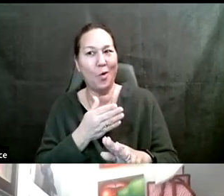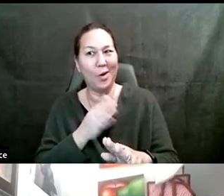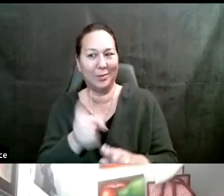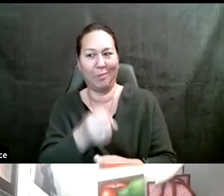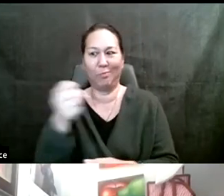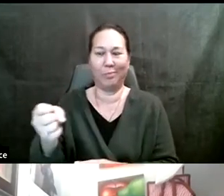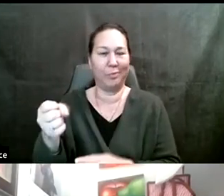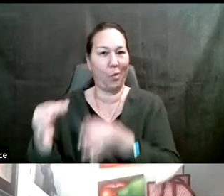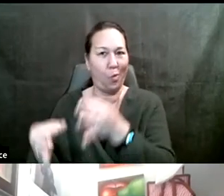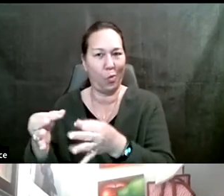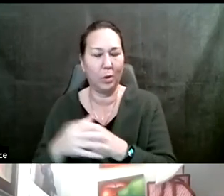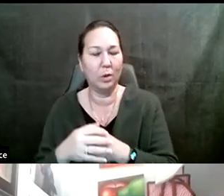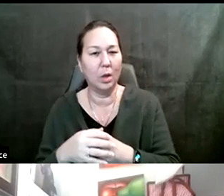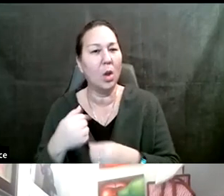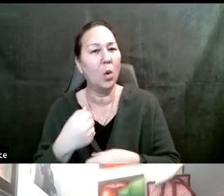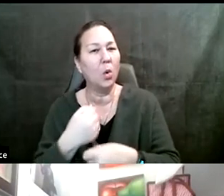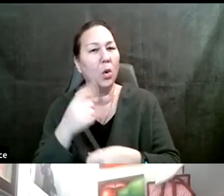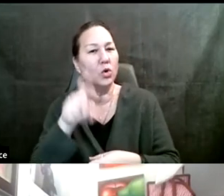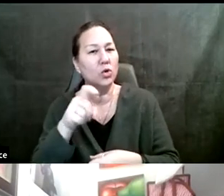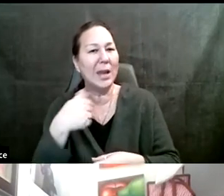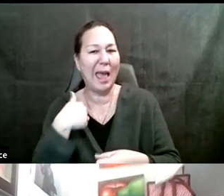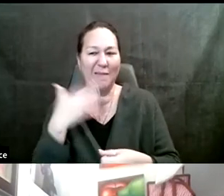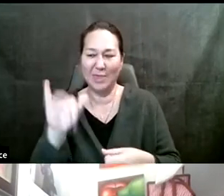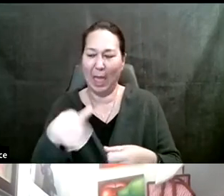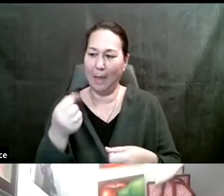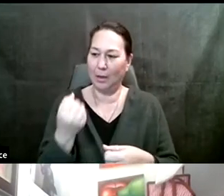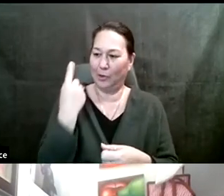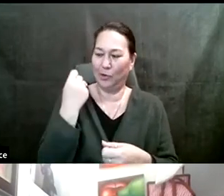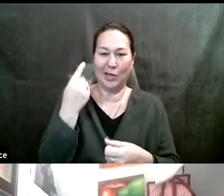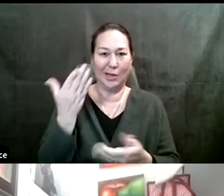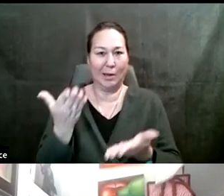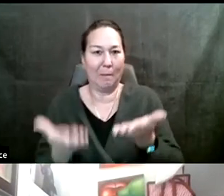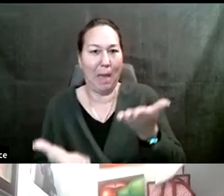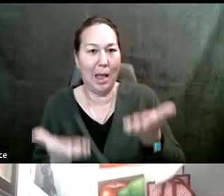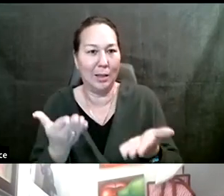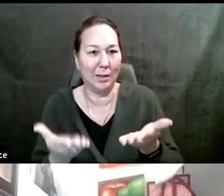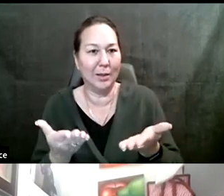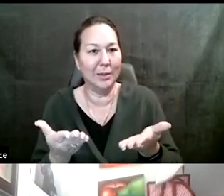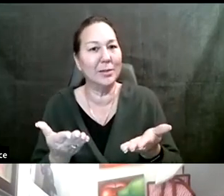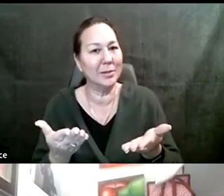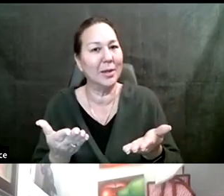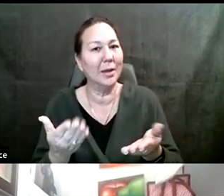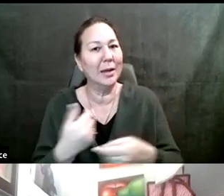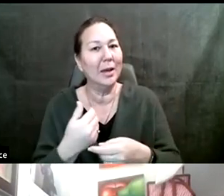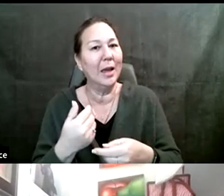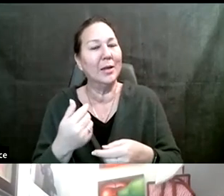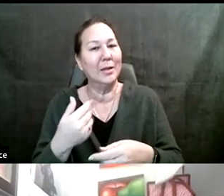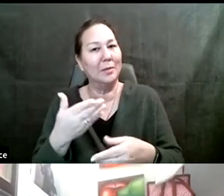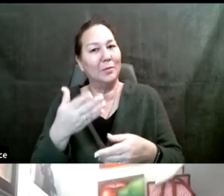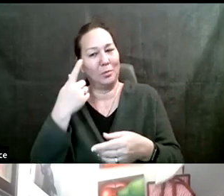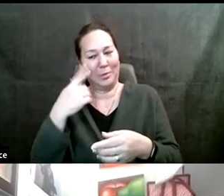sure that students are in school every day and have every opportunity to be in school every day but we want to help families